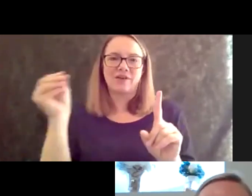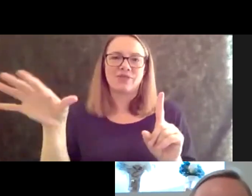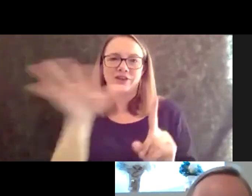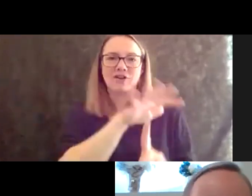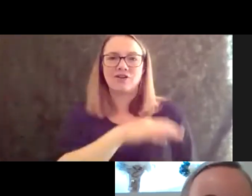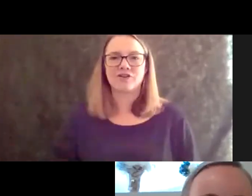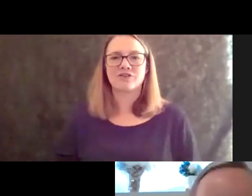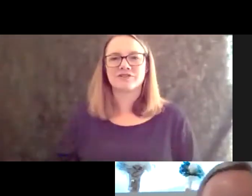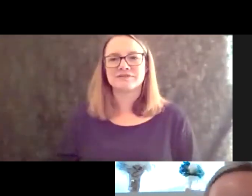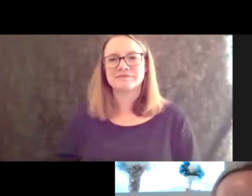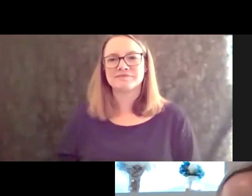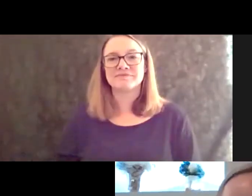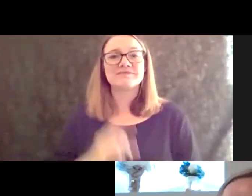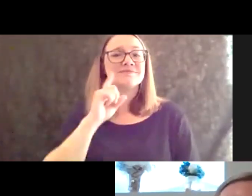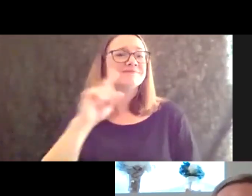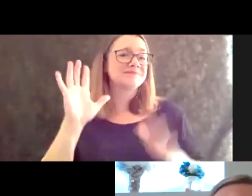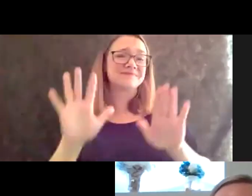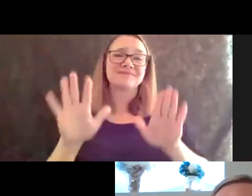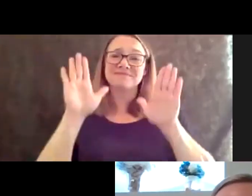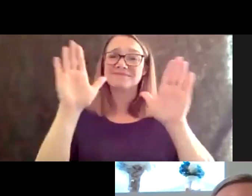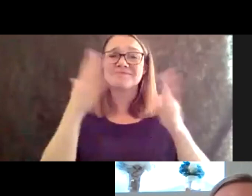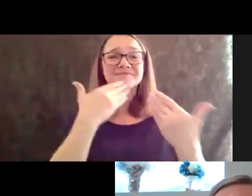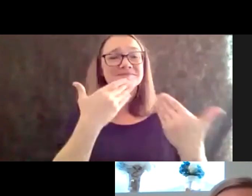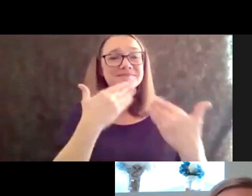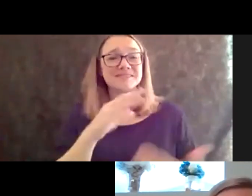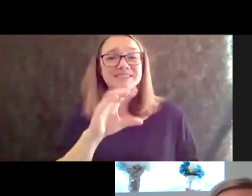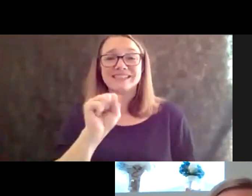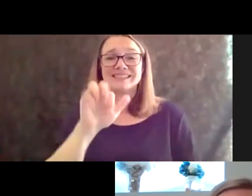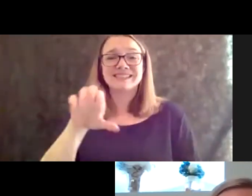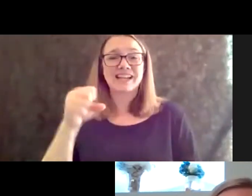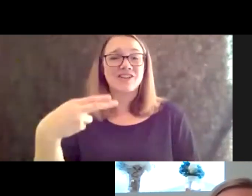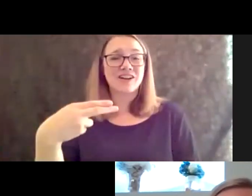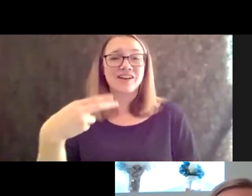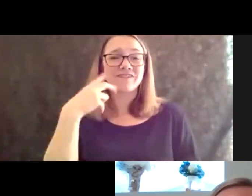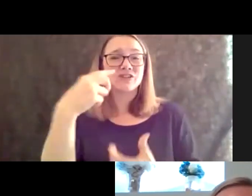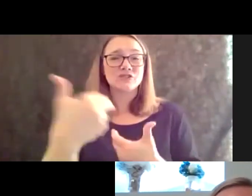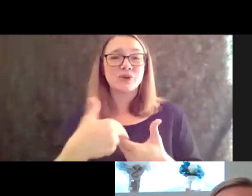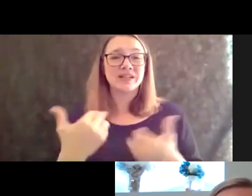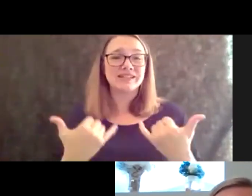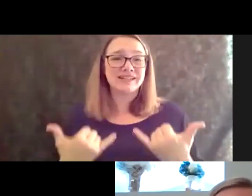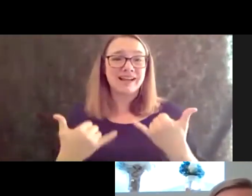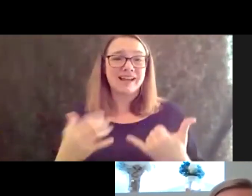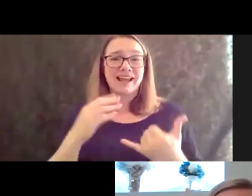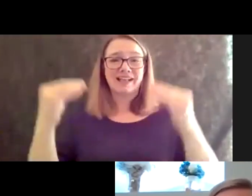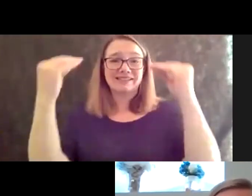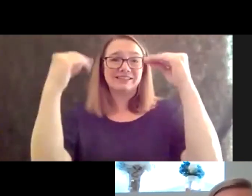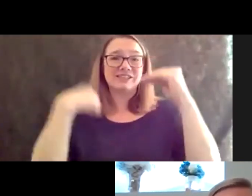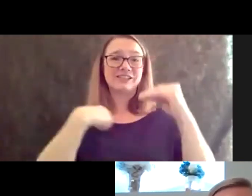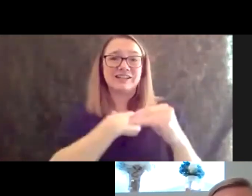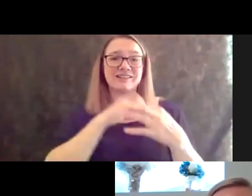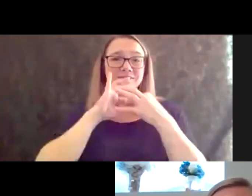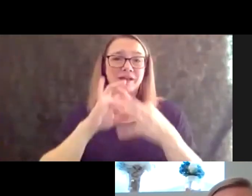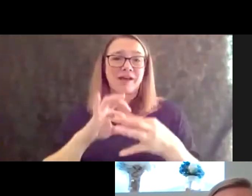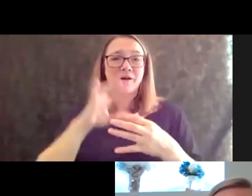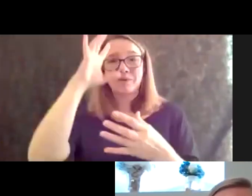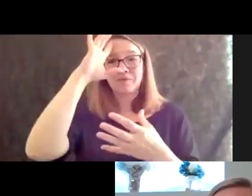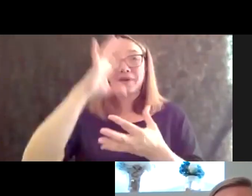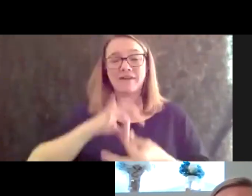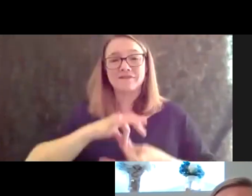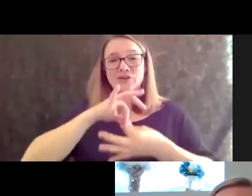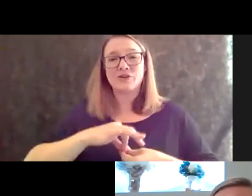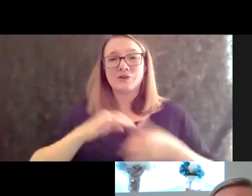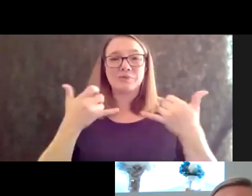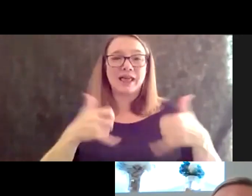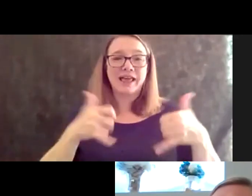Well, this has been wonderful. Thank you, Sarah, so much for joining us today and teaching us about mindful play. Curious